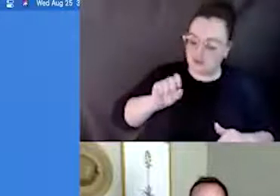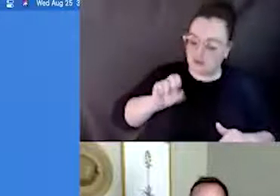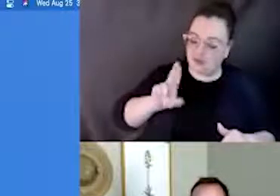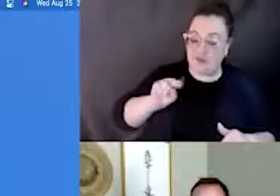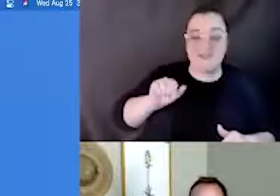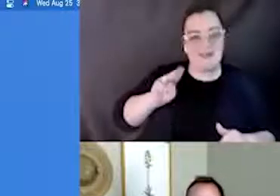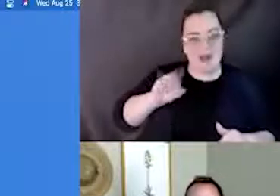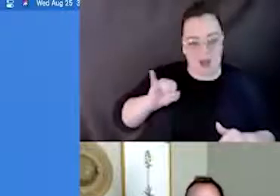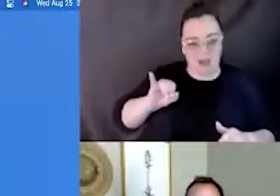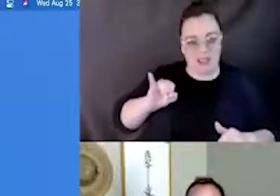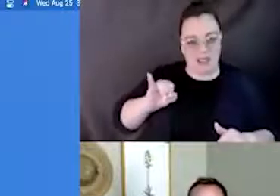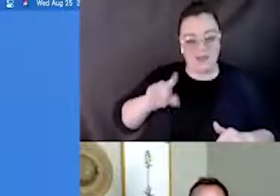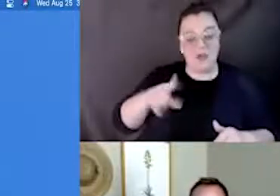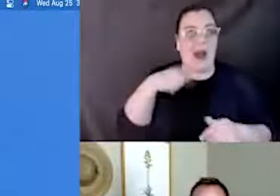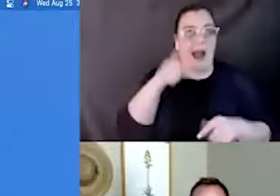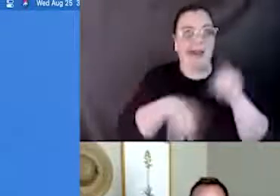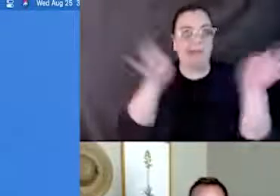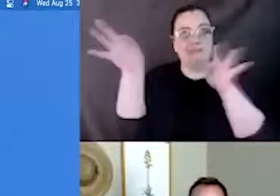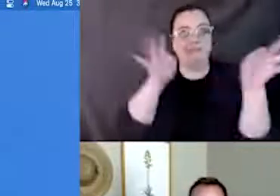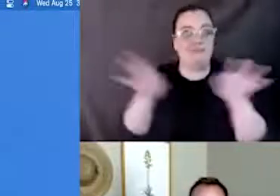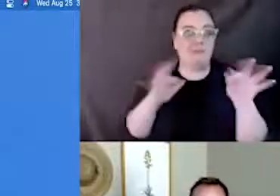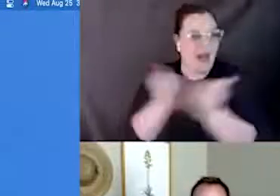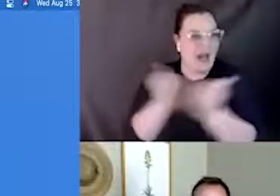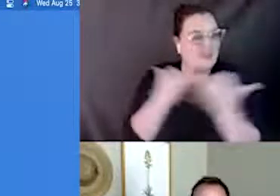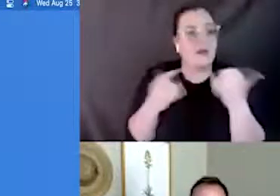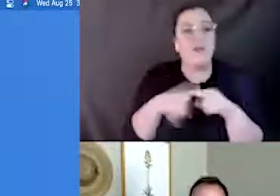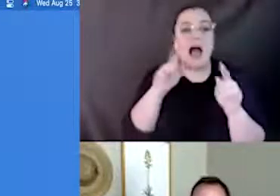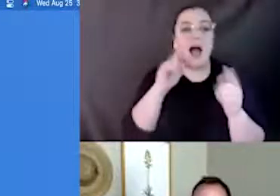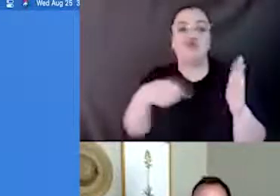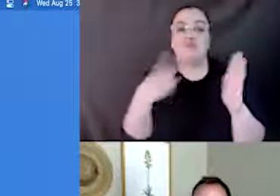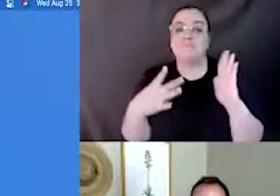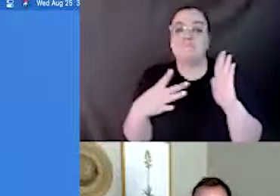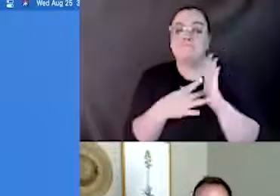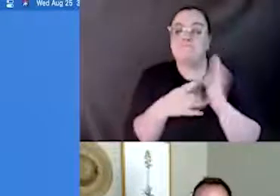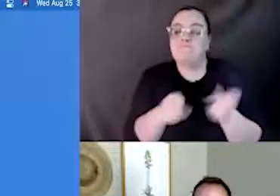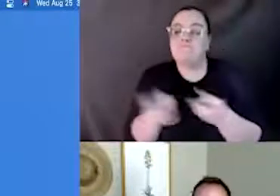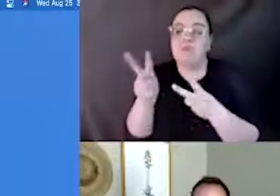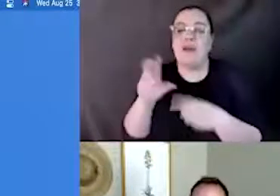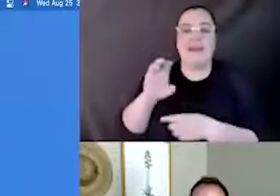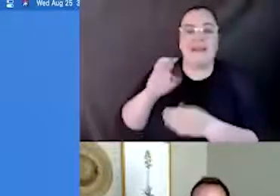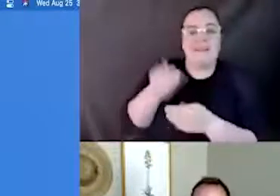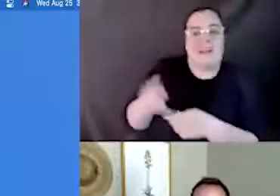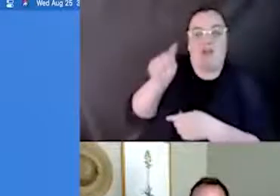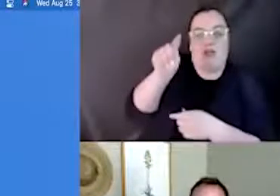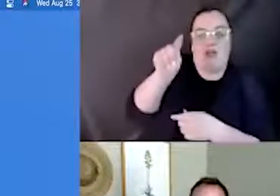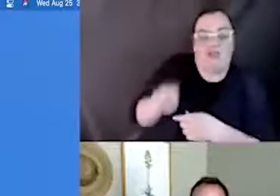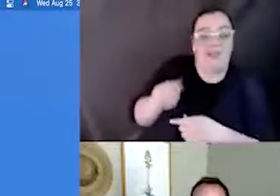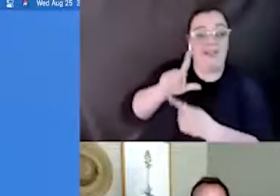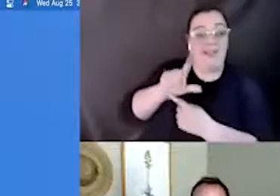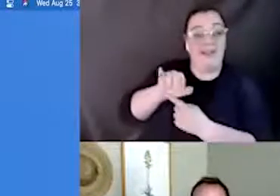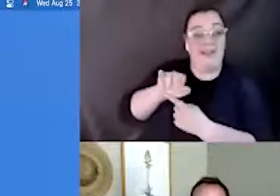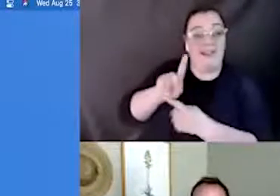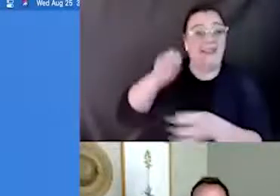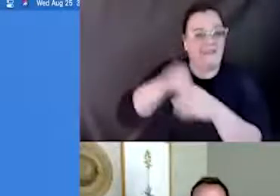what I just did was clicked a link over here, or put a link, or several links actually, to all the different campaigns and